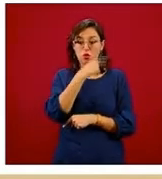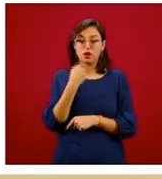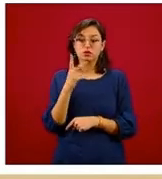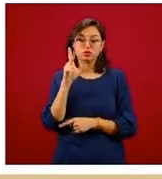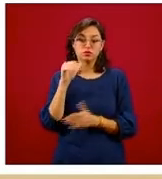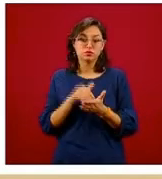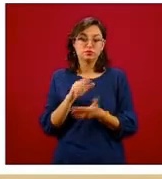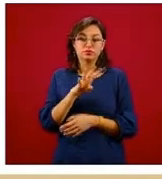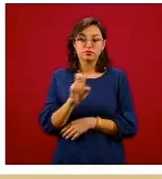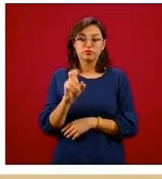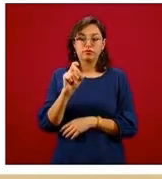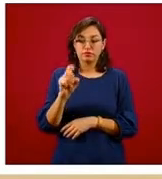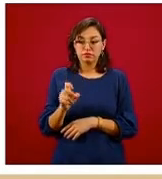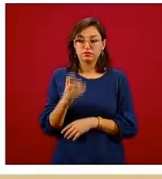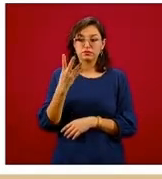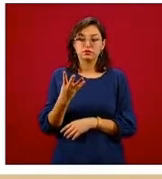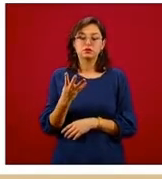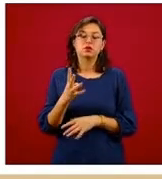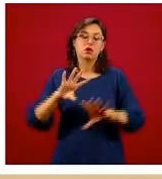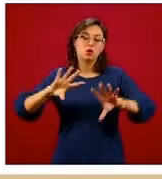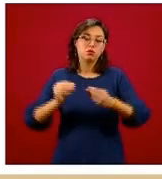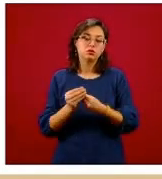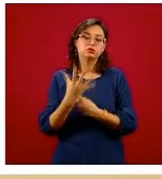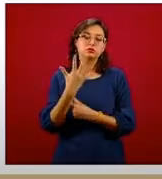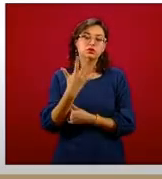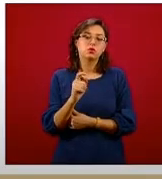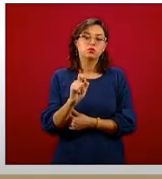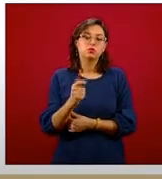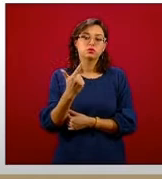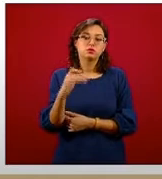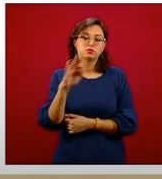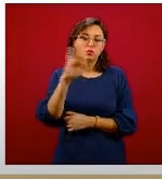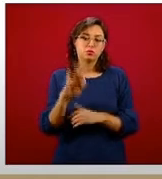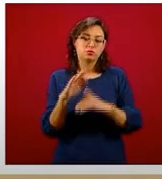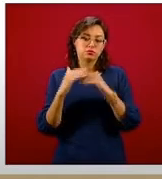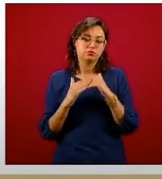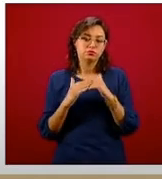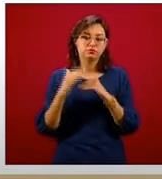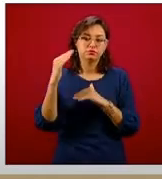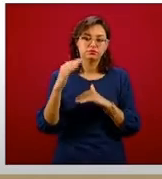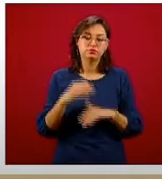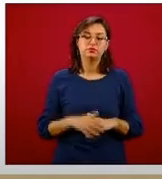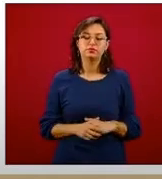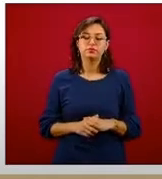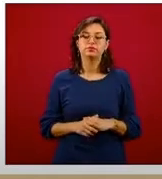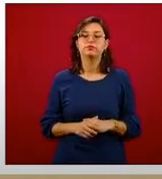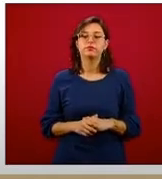2,437. The second day with this same behavior in the last 24 hours, representing